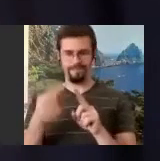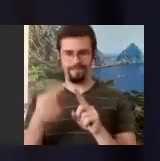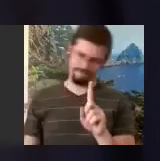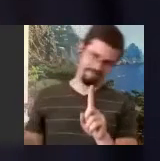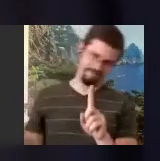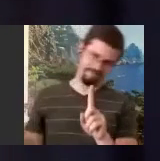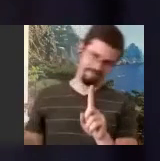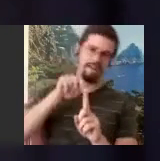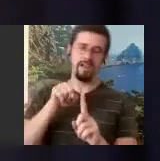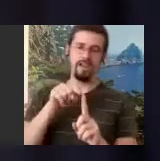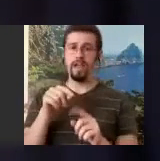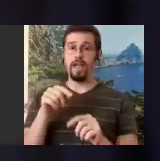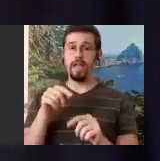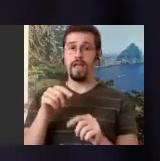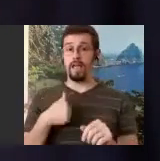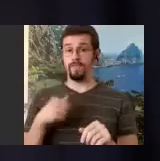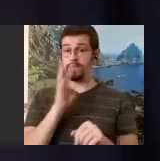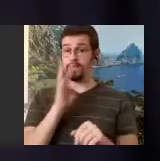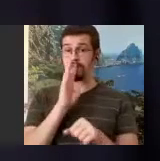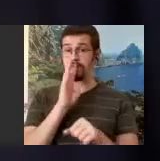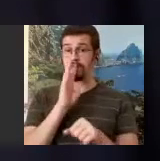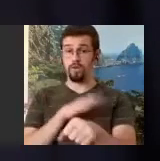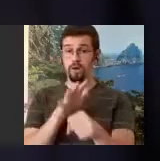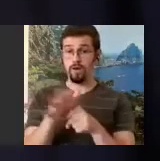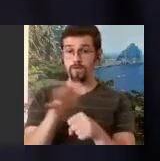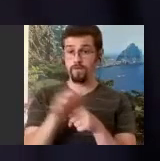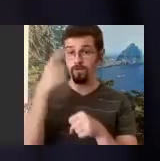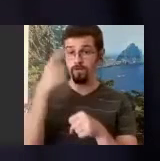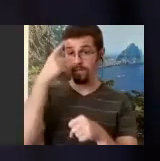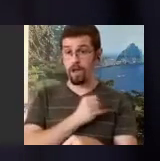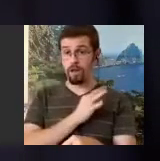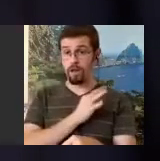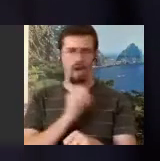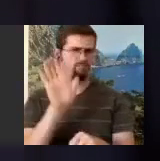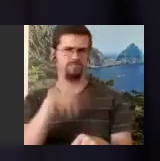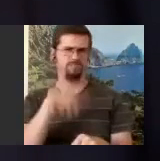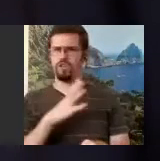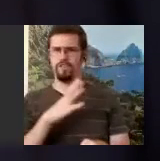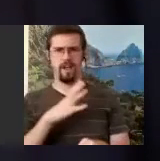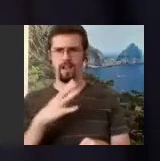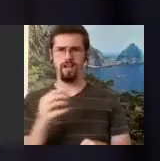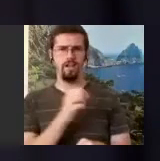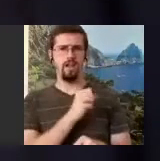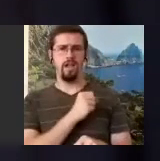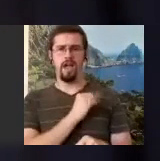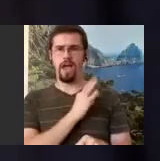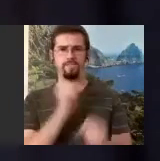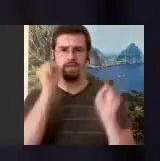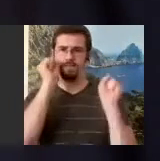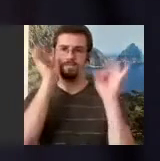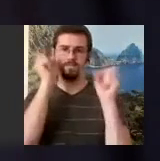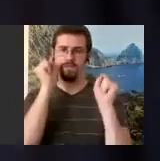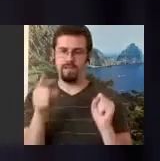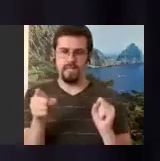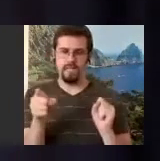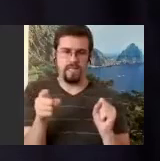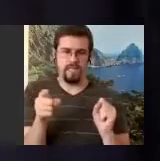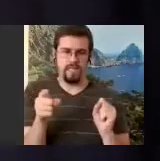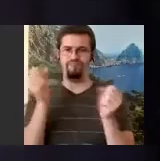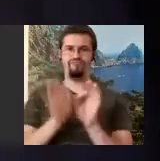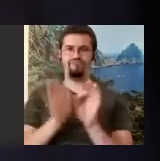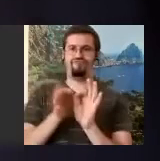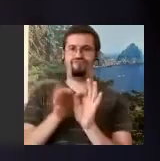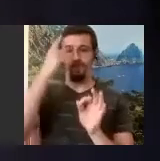speaking slow enough, by the way? You're Or doing Adam? fine. Okay. Adam is so amazing. He speaks, he signs for me, and I speak much faster than you